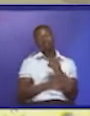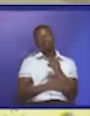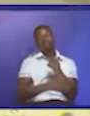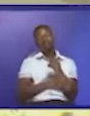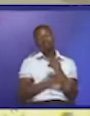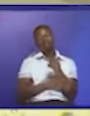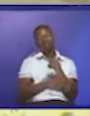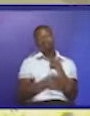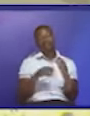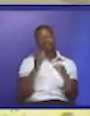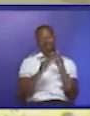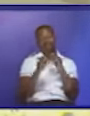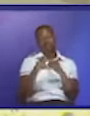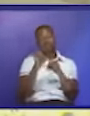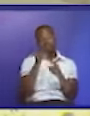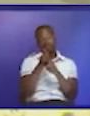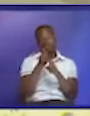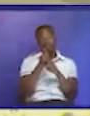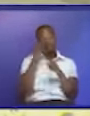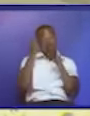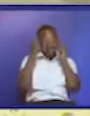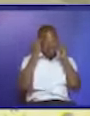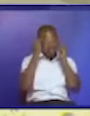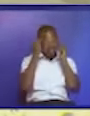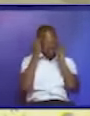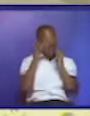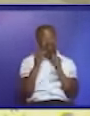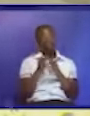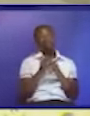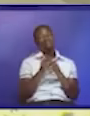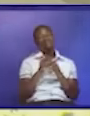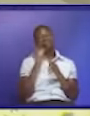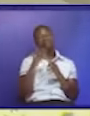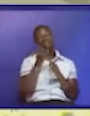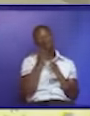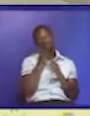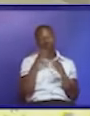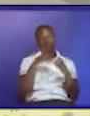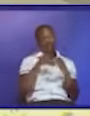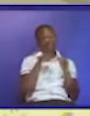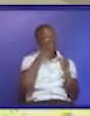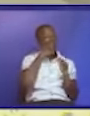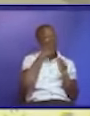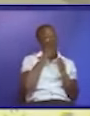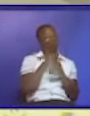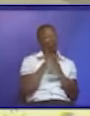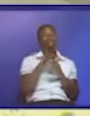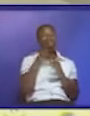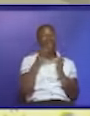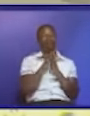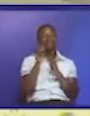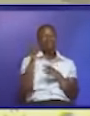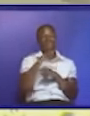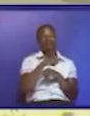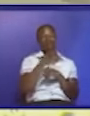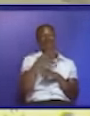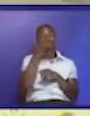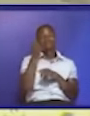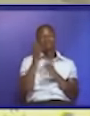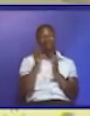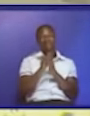If you find yourself thinking like that, in Nigeria we say one day go better. Absolute